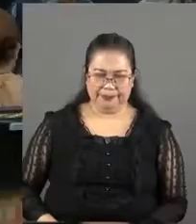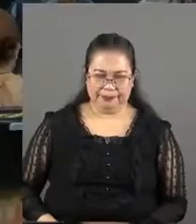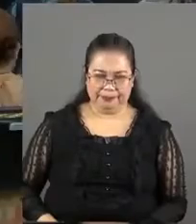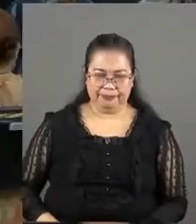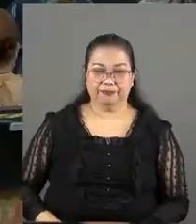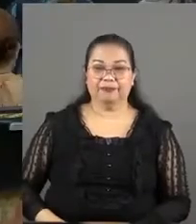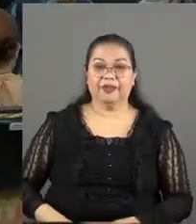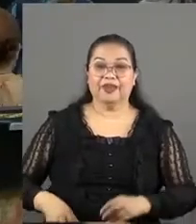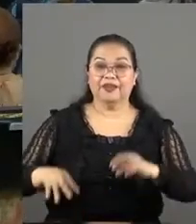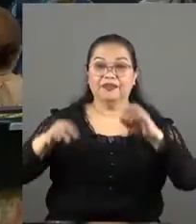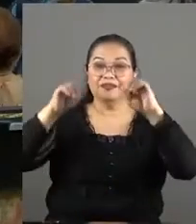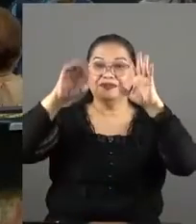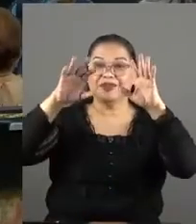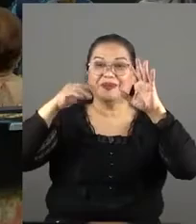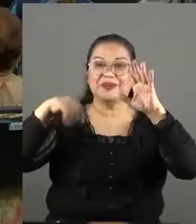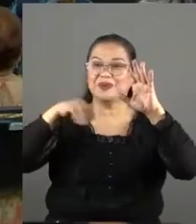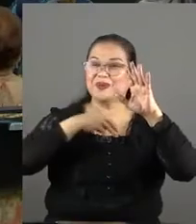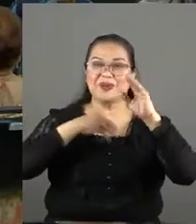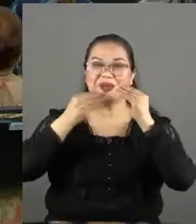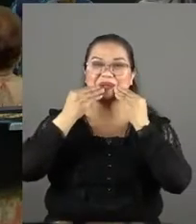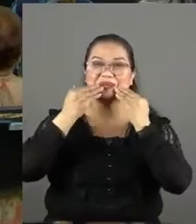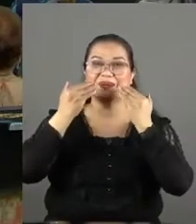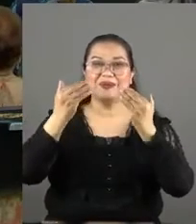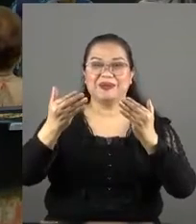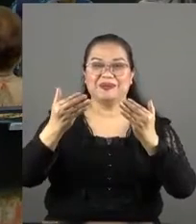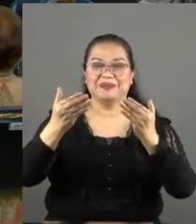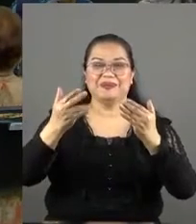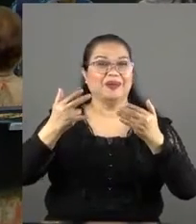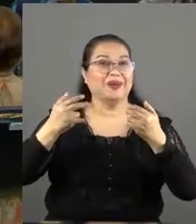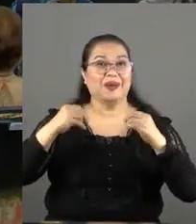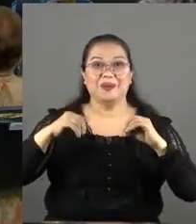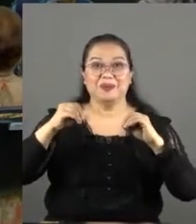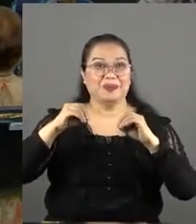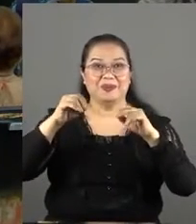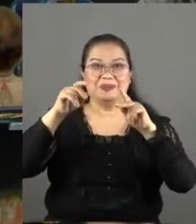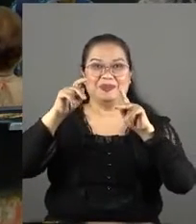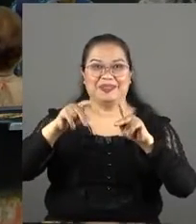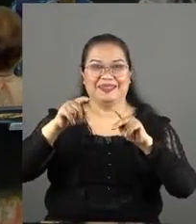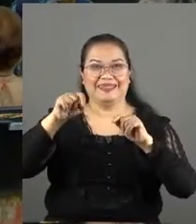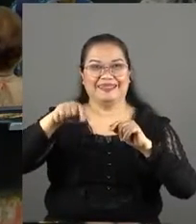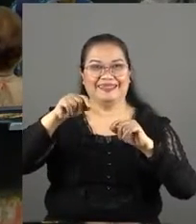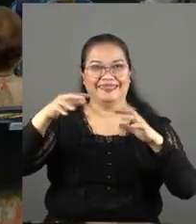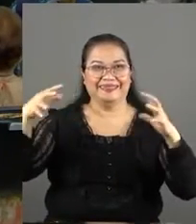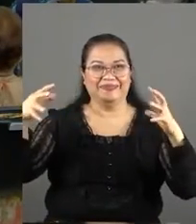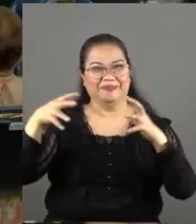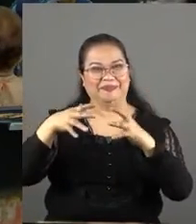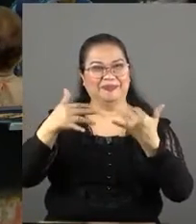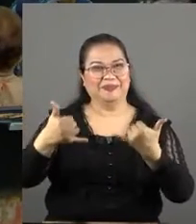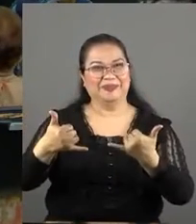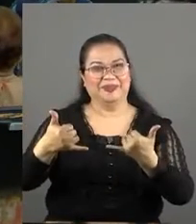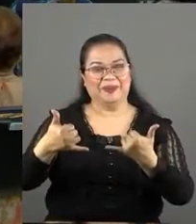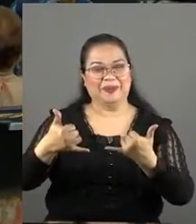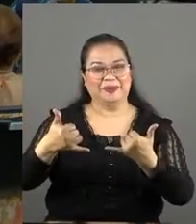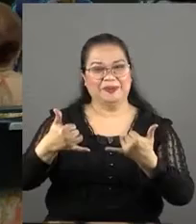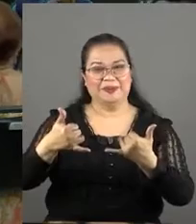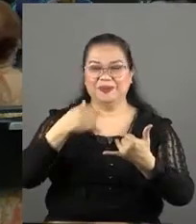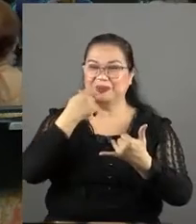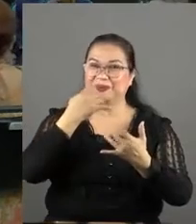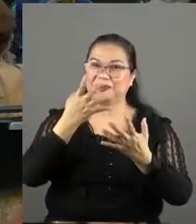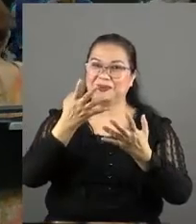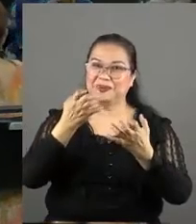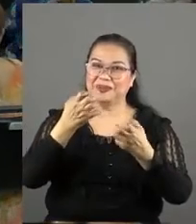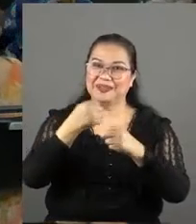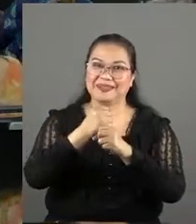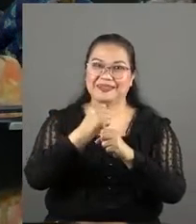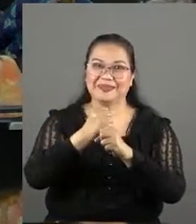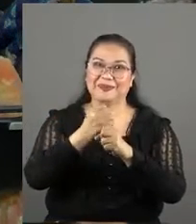And Father, we are so grateful that there's no one in this assembly right now who wants to make